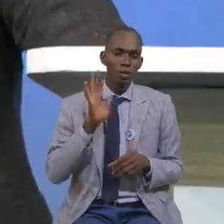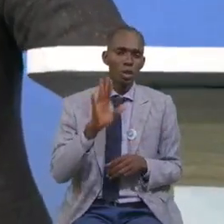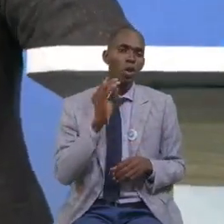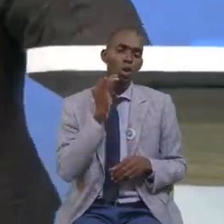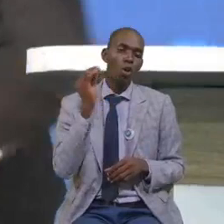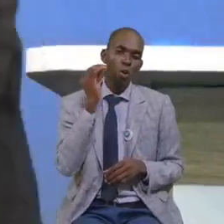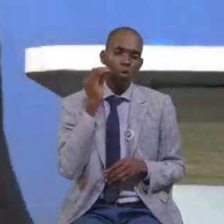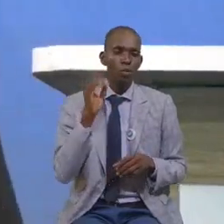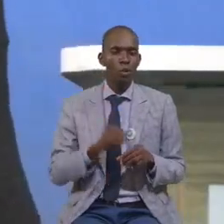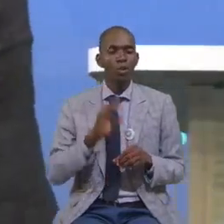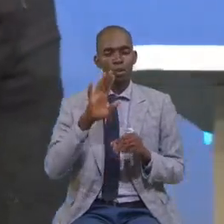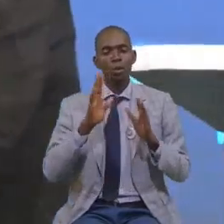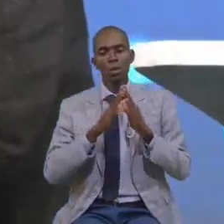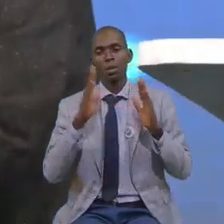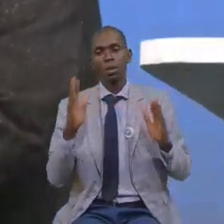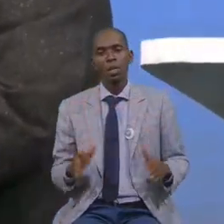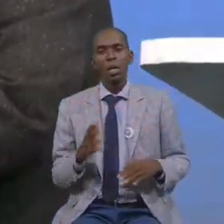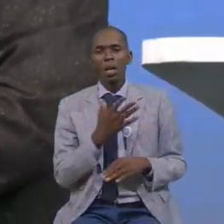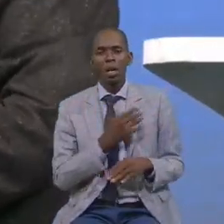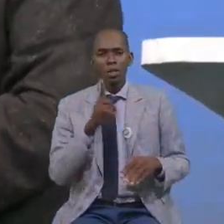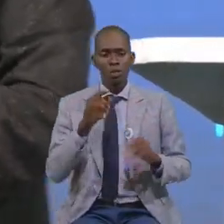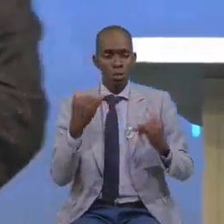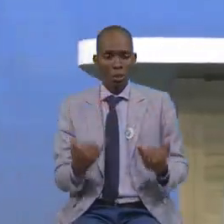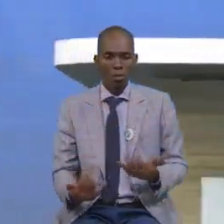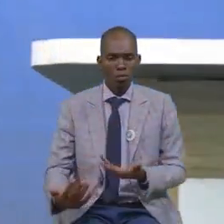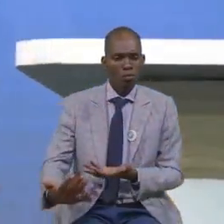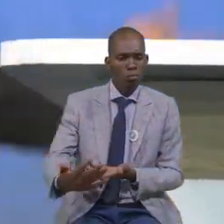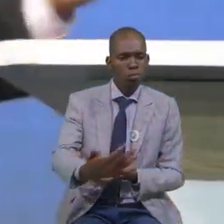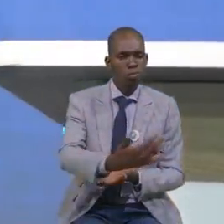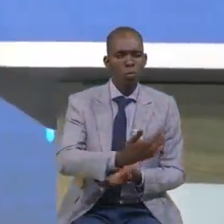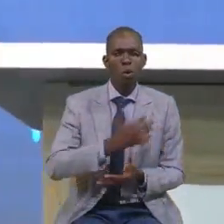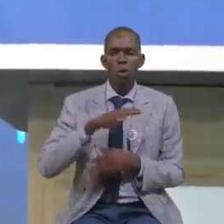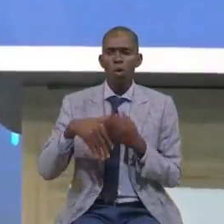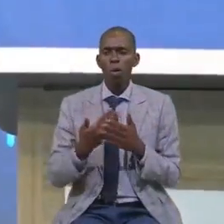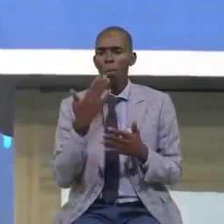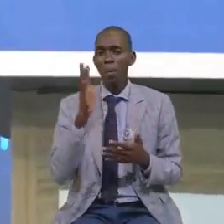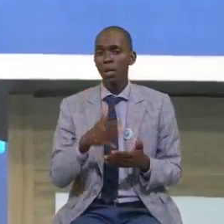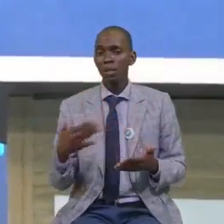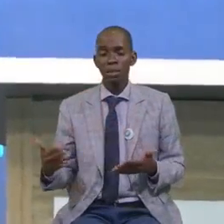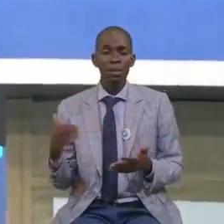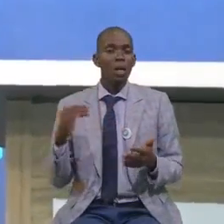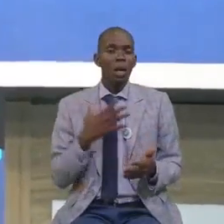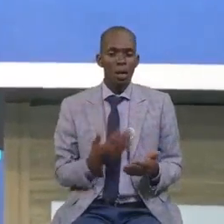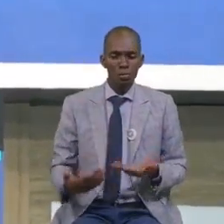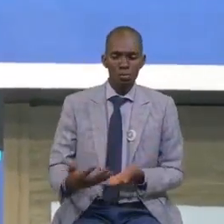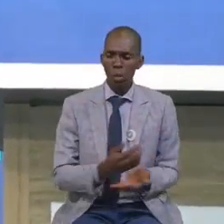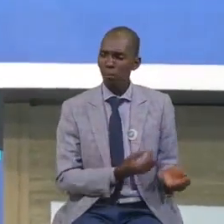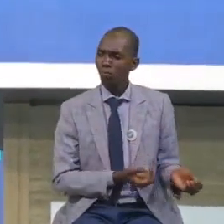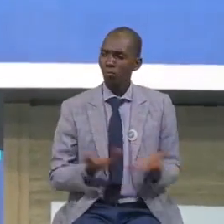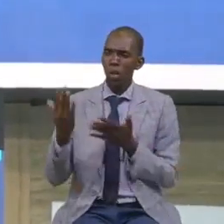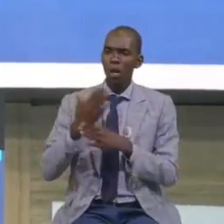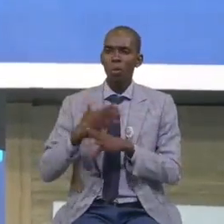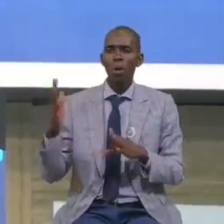your habitation. And you gather all those things together, you throw them away, and you give Jesus